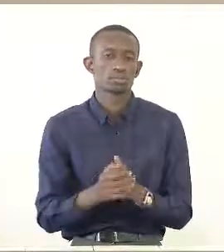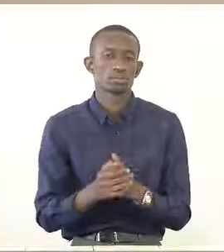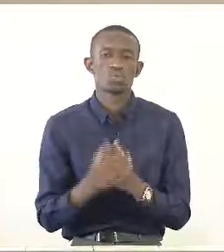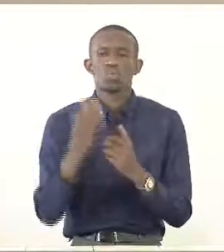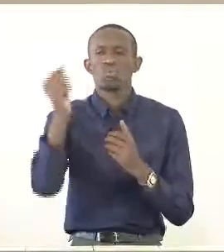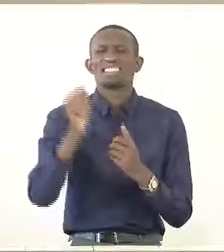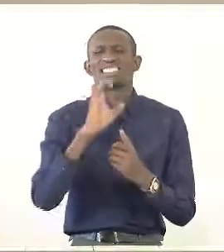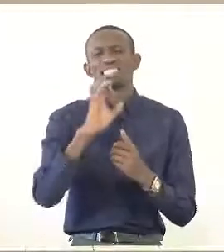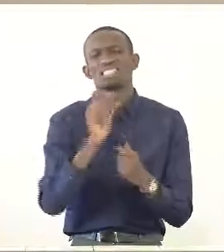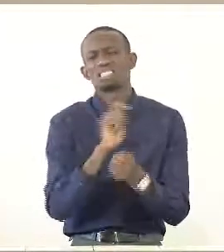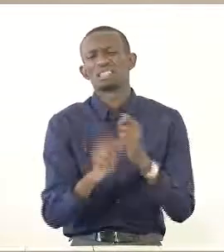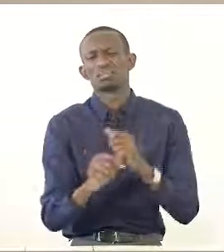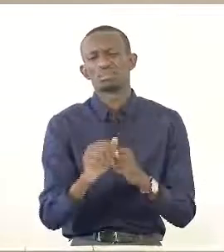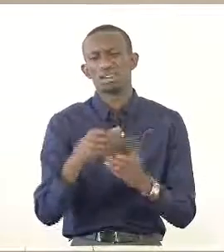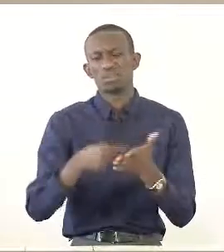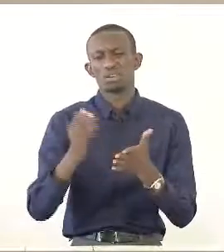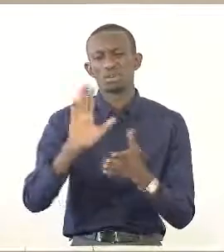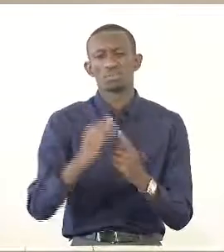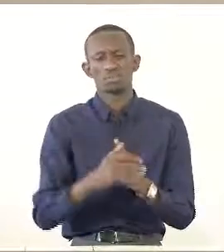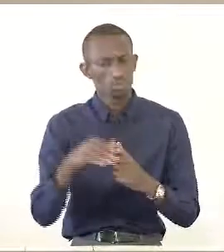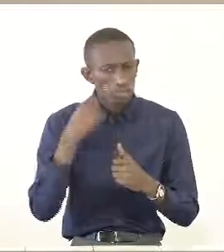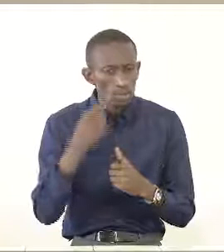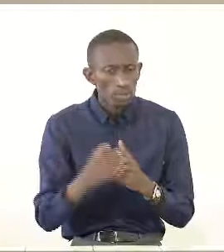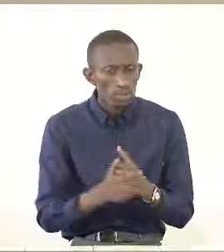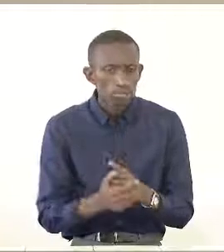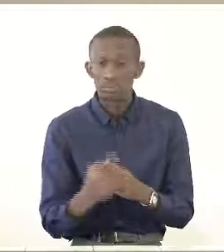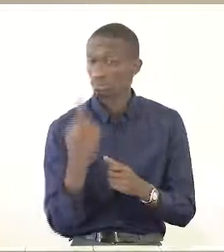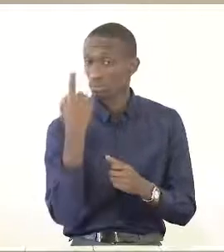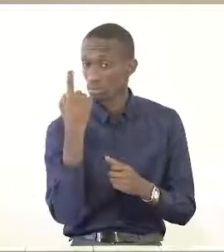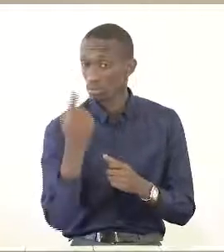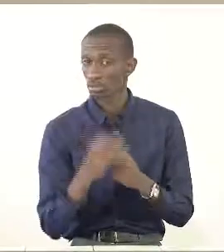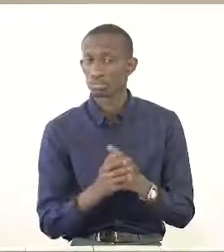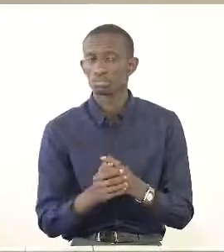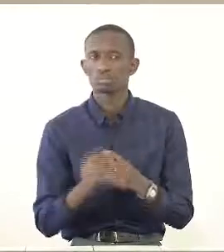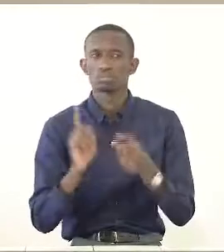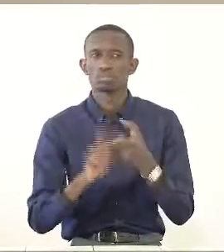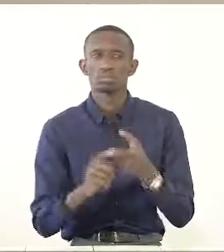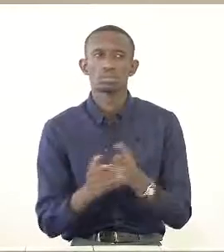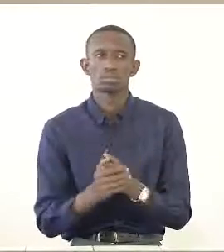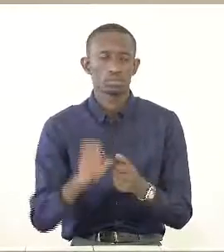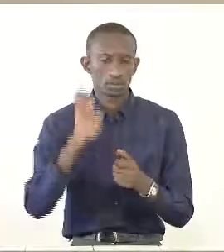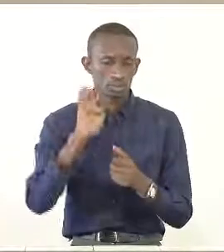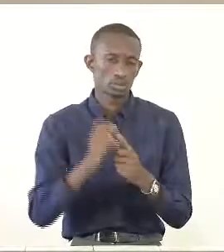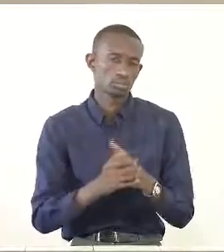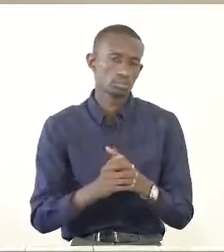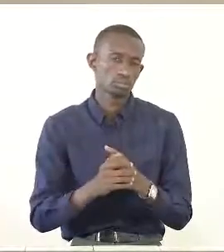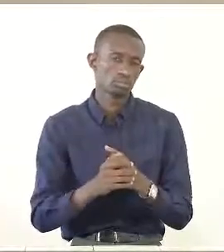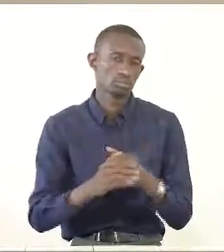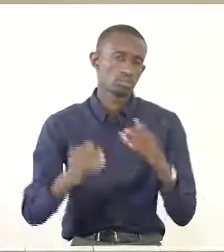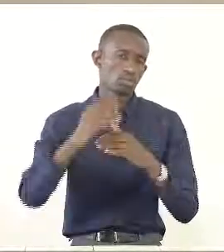its value, I'll be having 1 plus e power x minus ln of